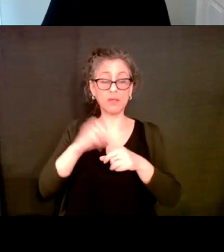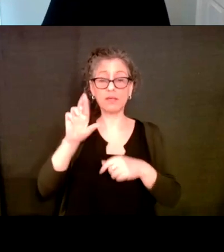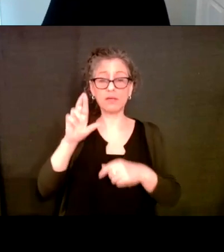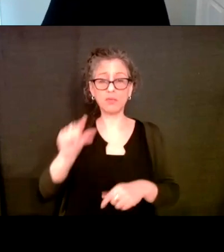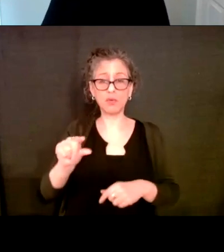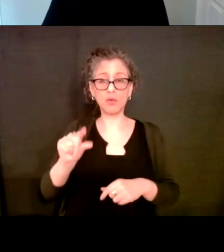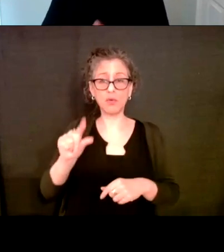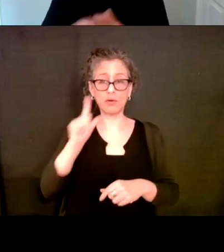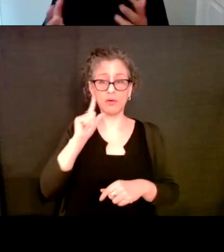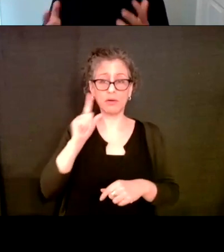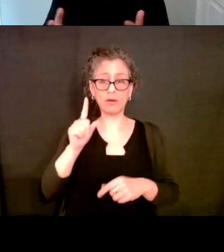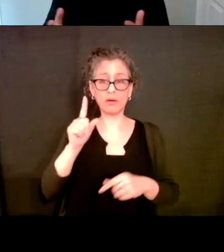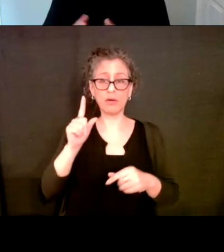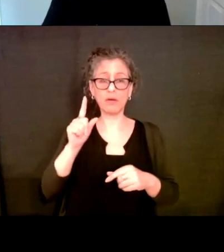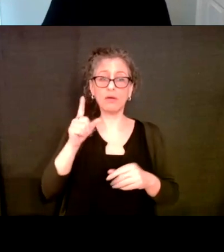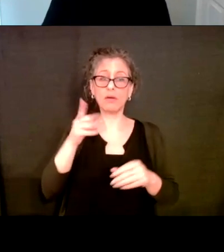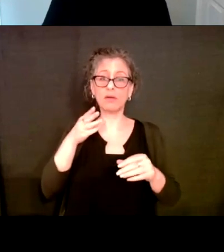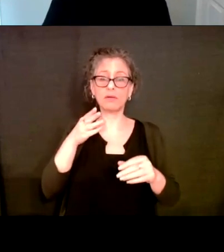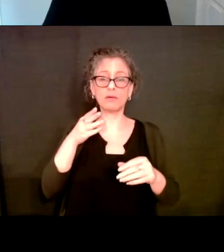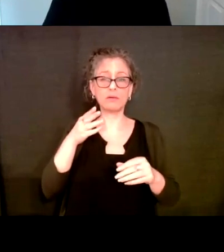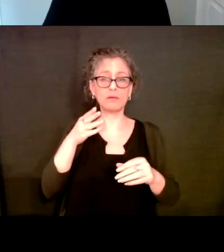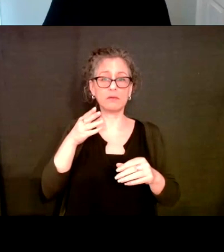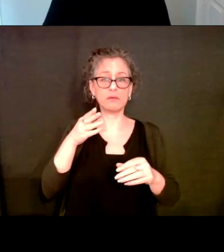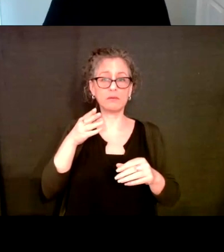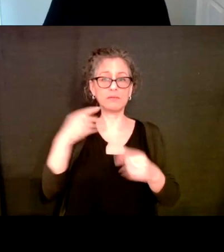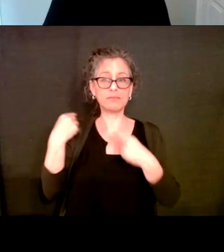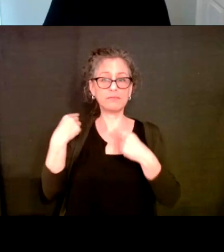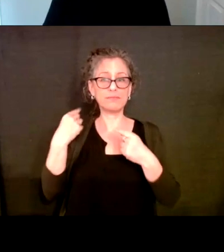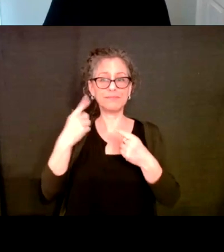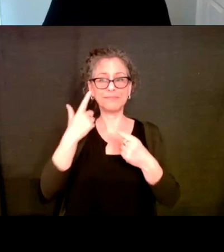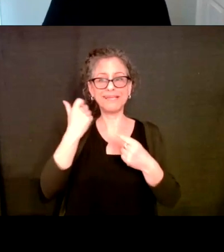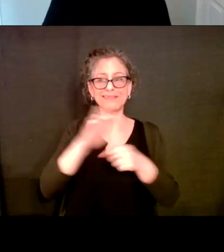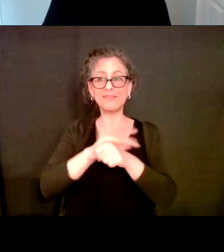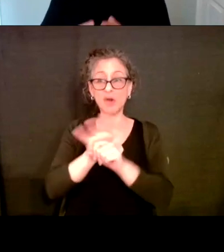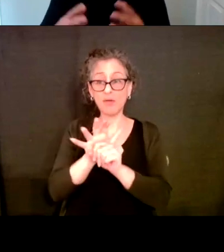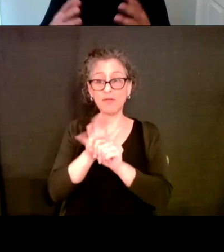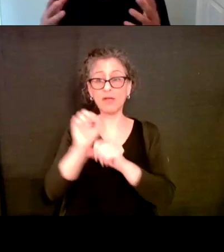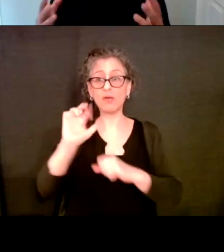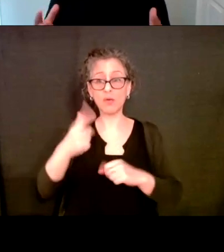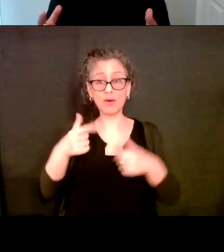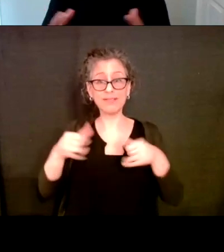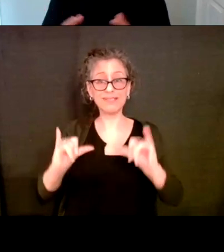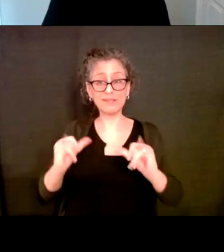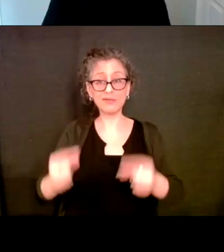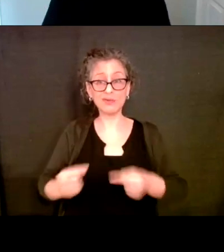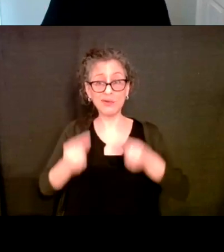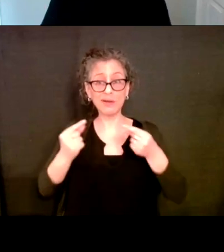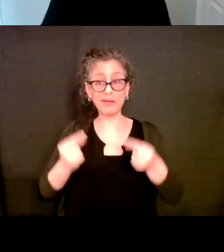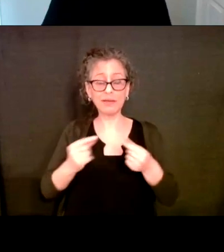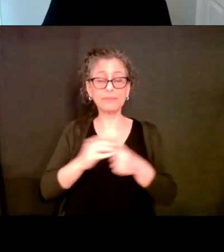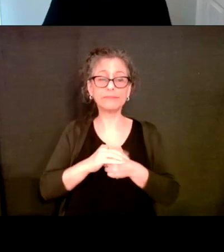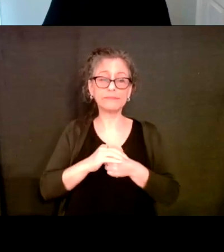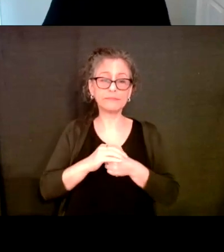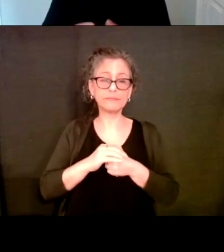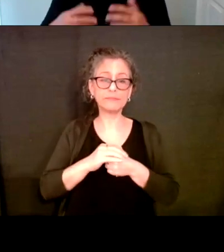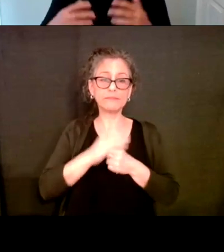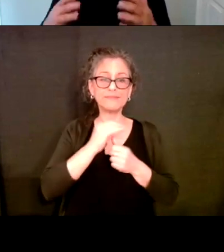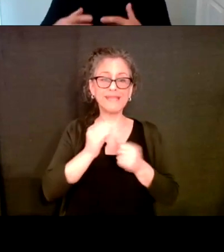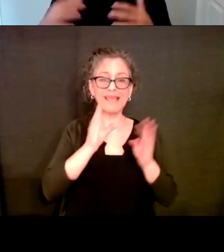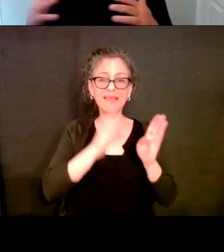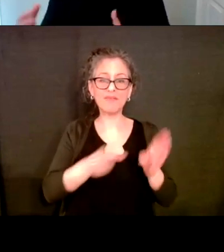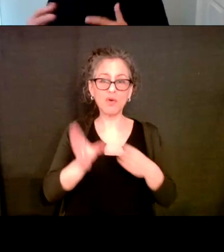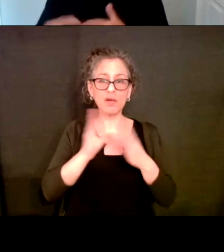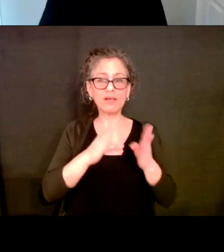particularly post-COVID. Organizations are still struggling. And in some ways, they've organized,